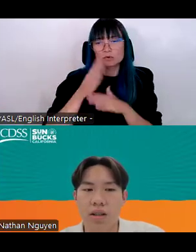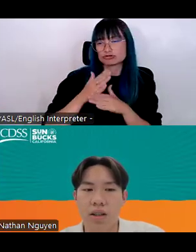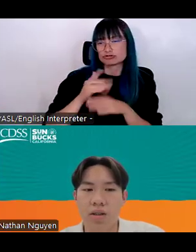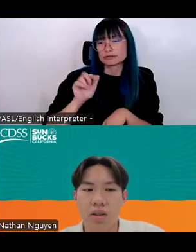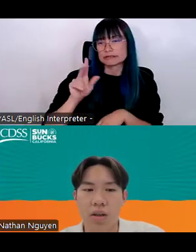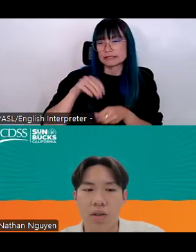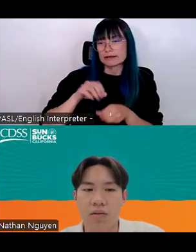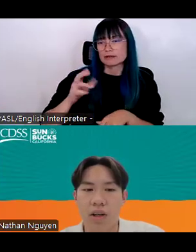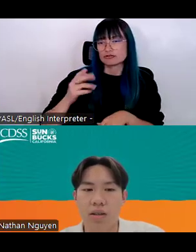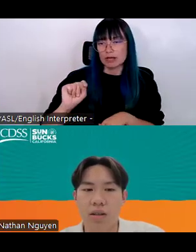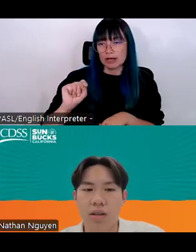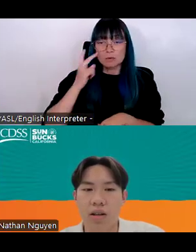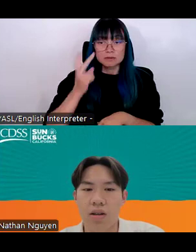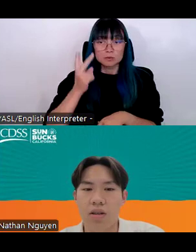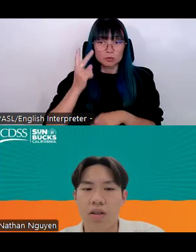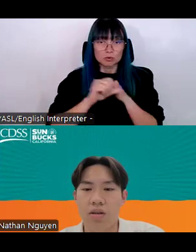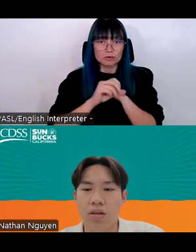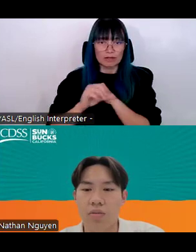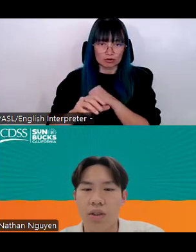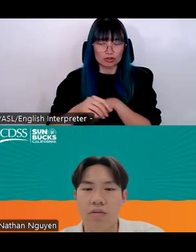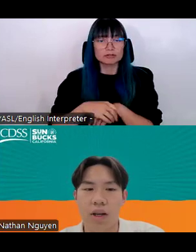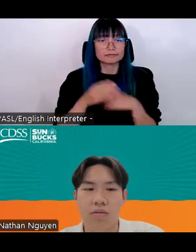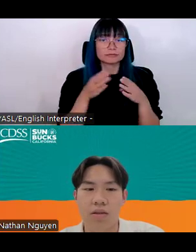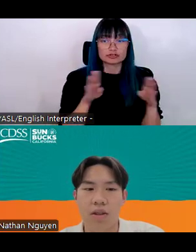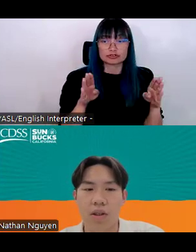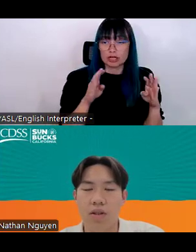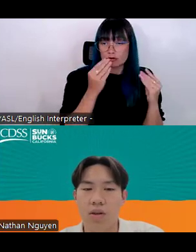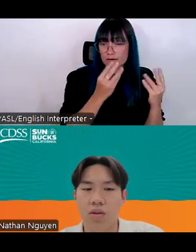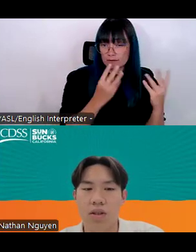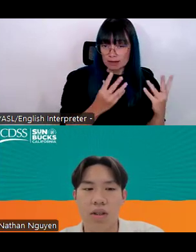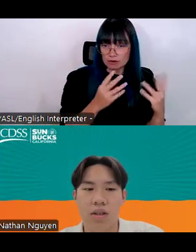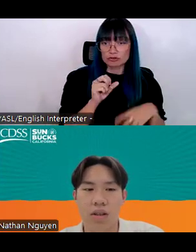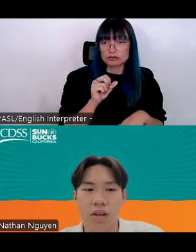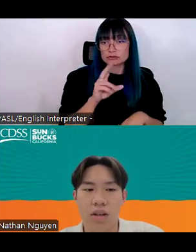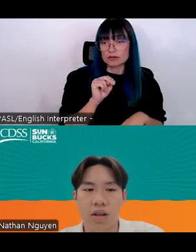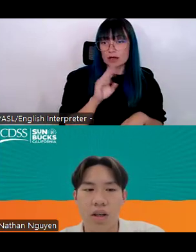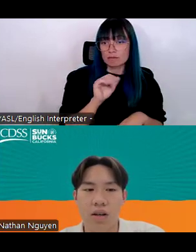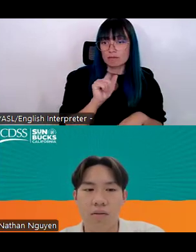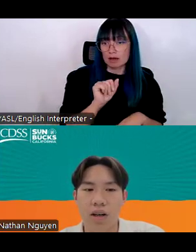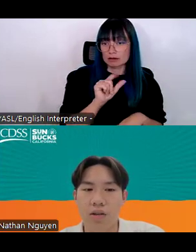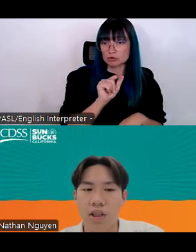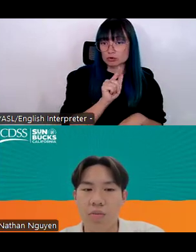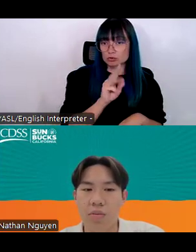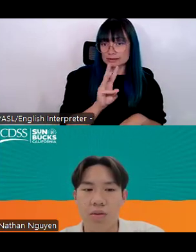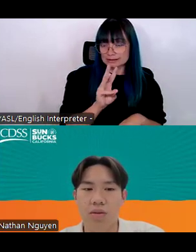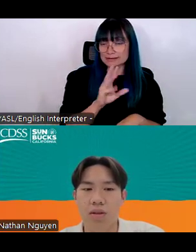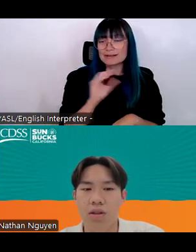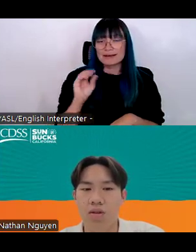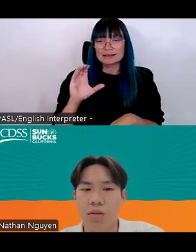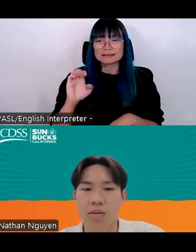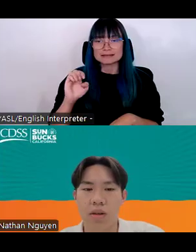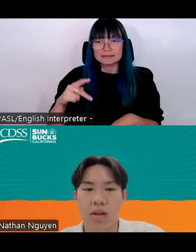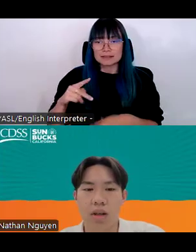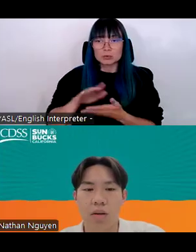this slide, you can see two examples of flyers, including the general information flyer for Sunbucks 2026 and the flyer for CEP schools